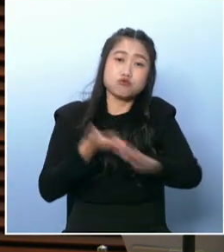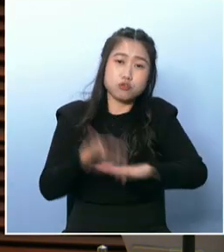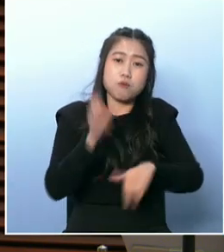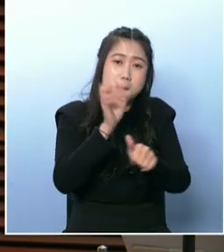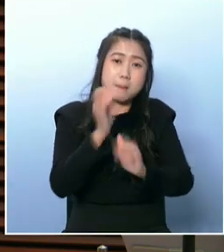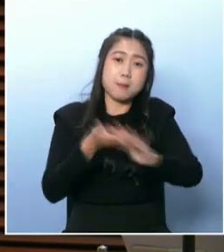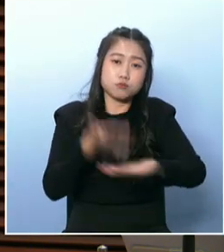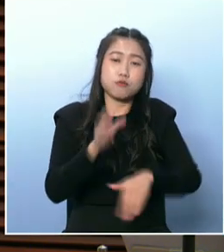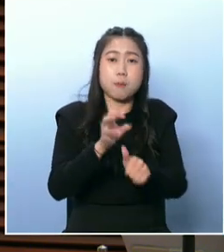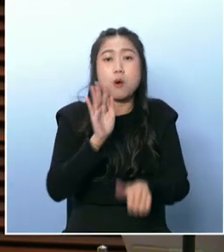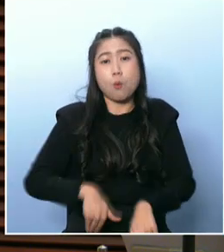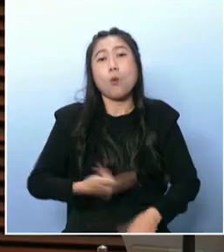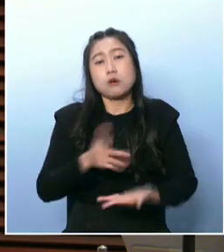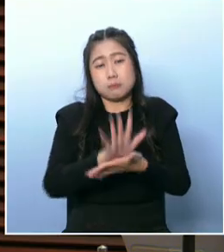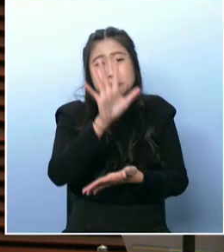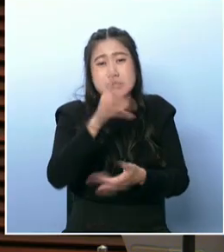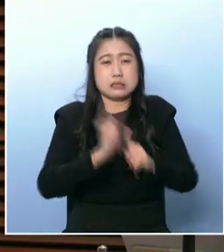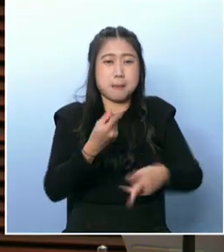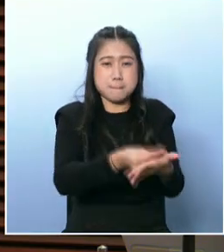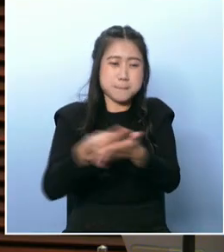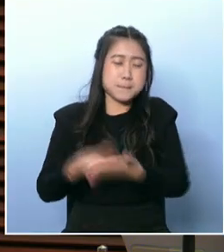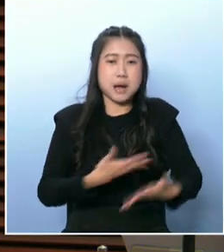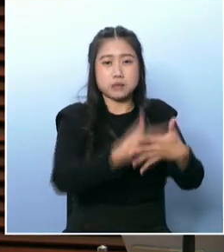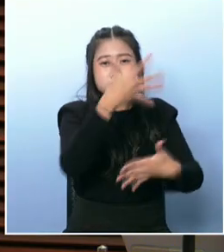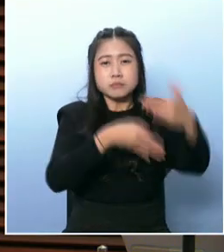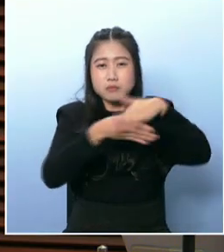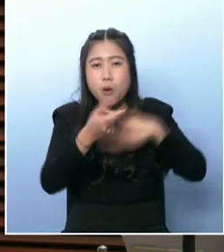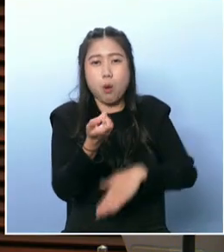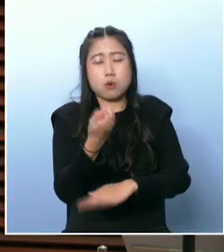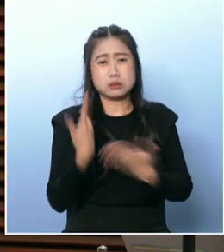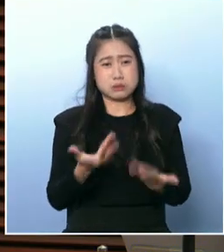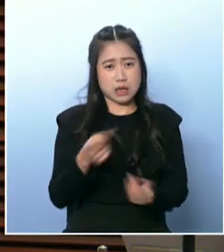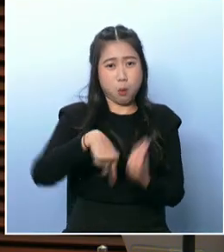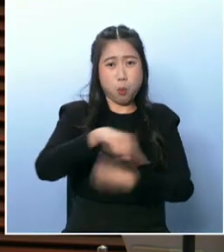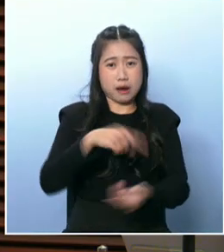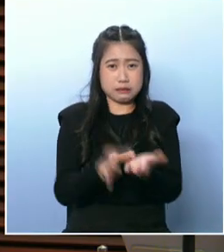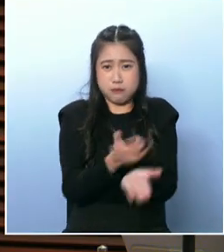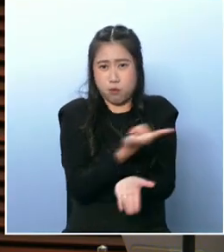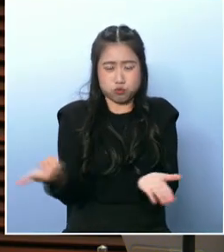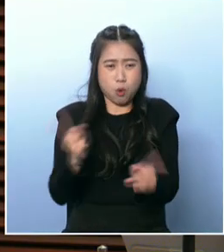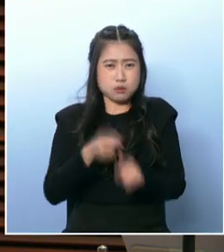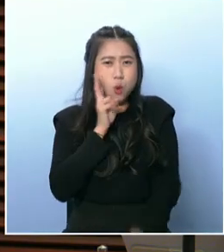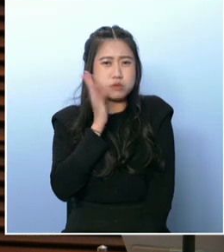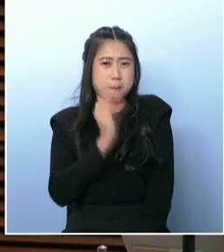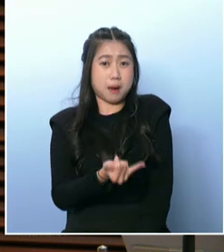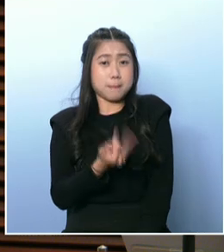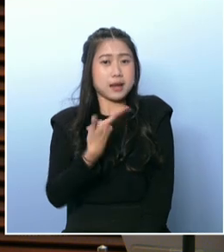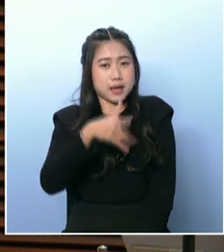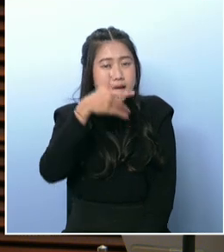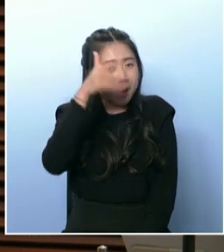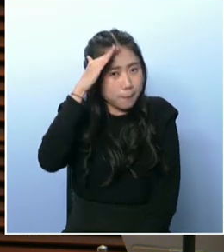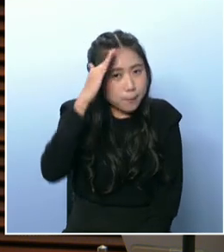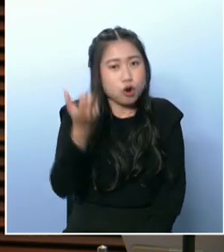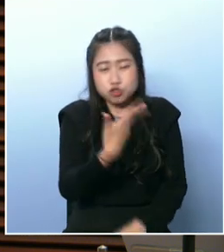the $20 billion question, because you have only buy a few number of places. There are so many premises available in